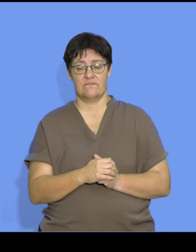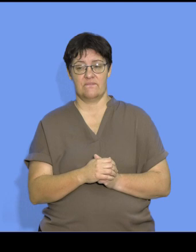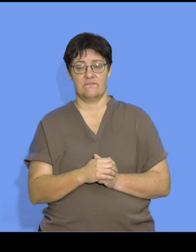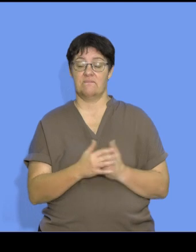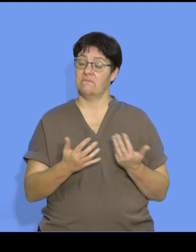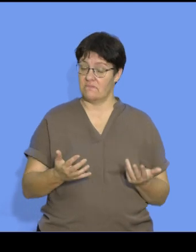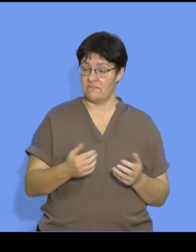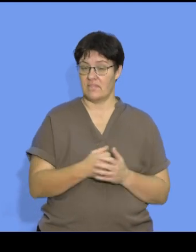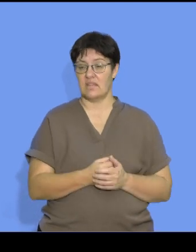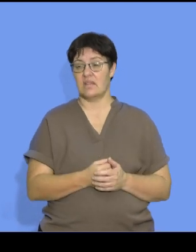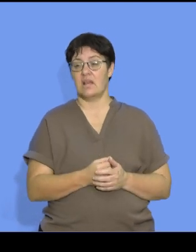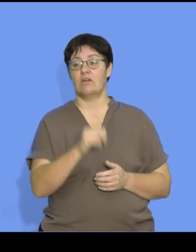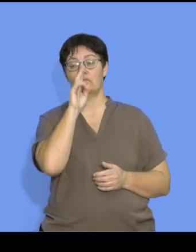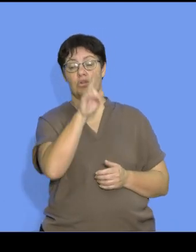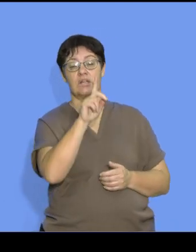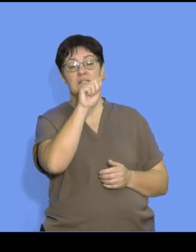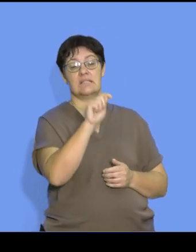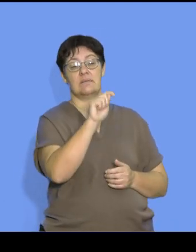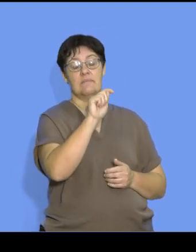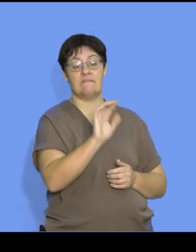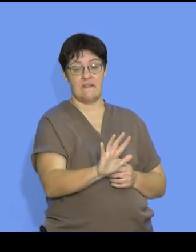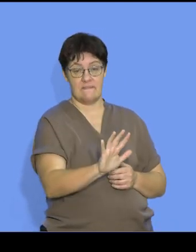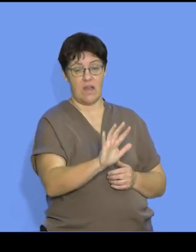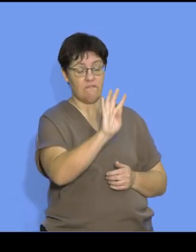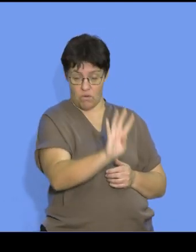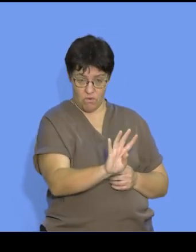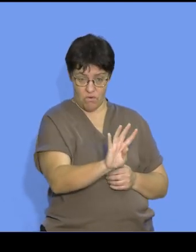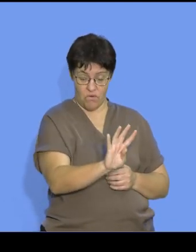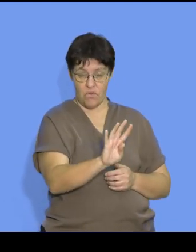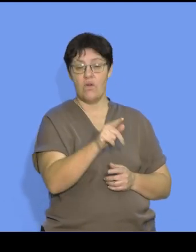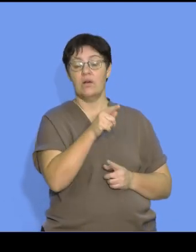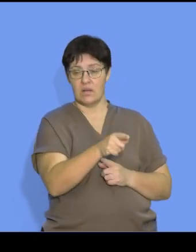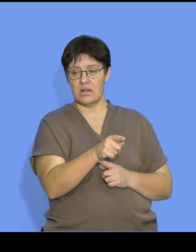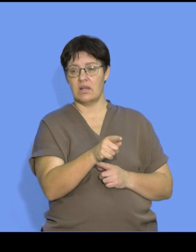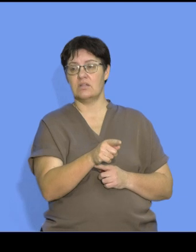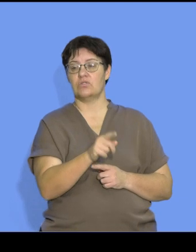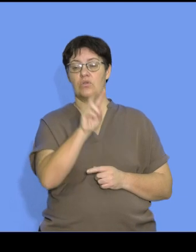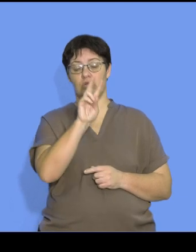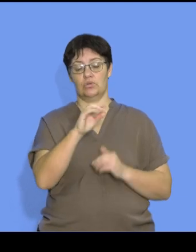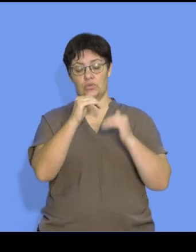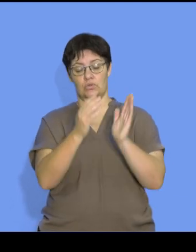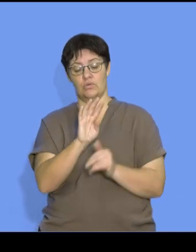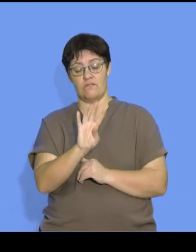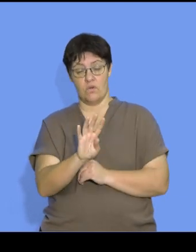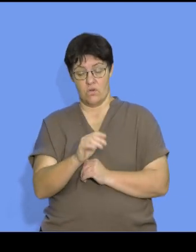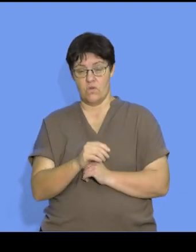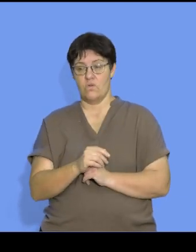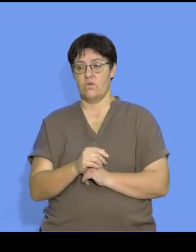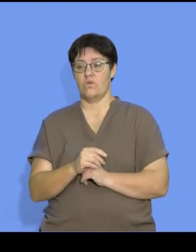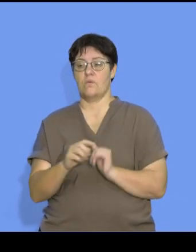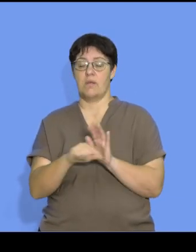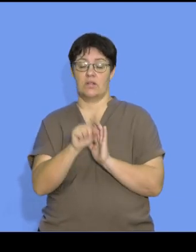Okay, then if I'm looking at term 4, I'm substituting in 4 for n, so I'm going to have 2